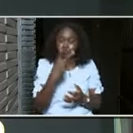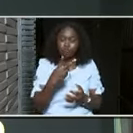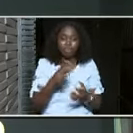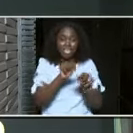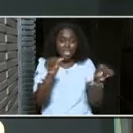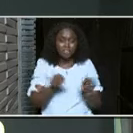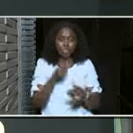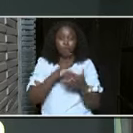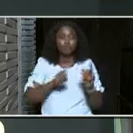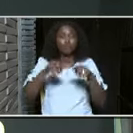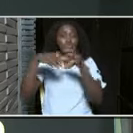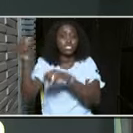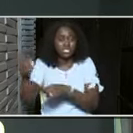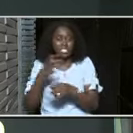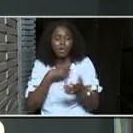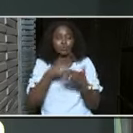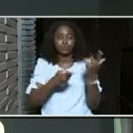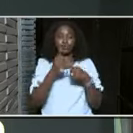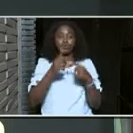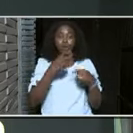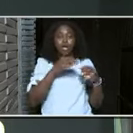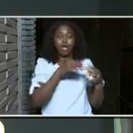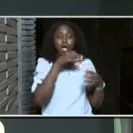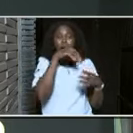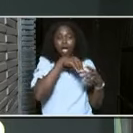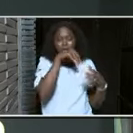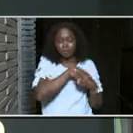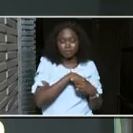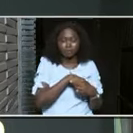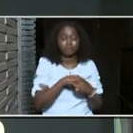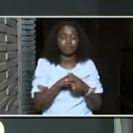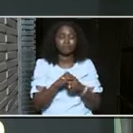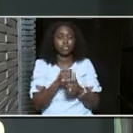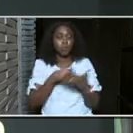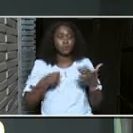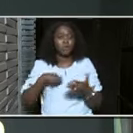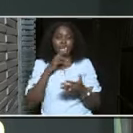goes out. And what we are going to do from the